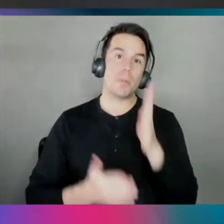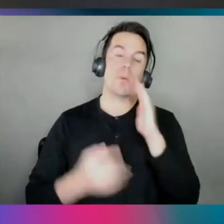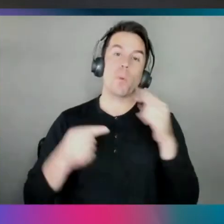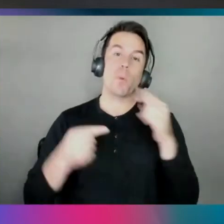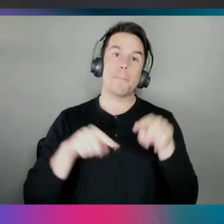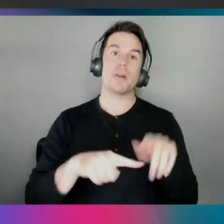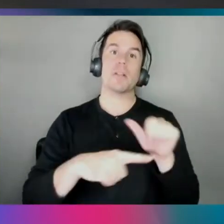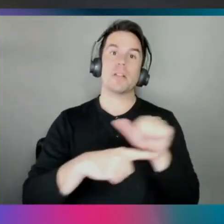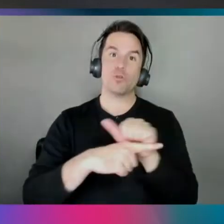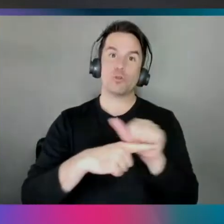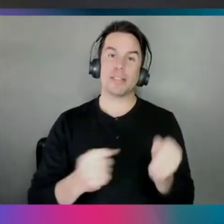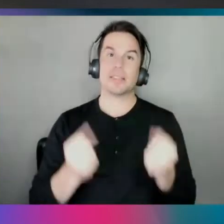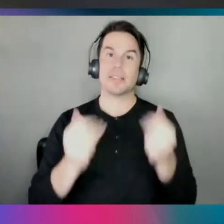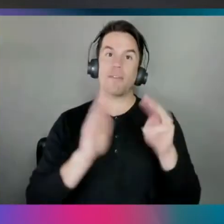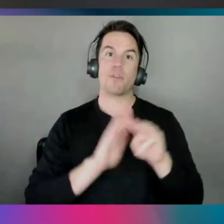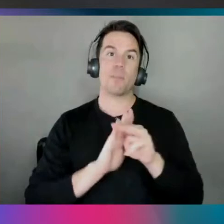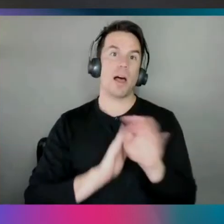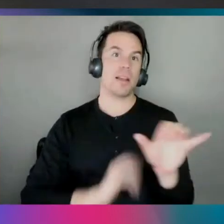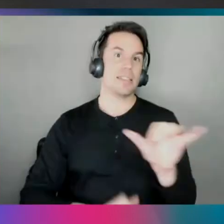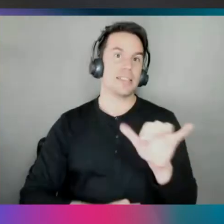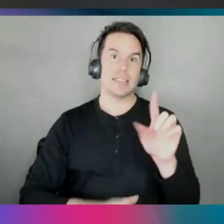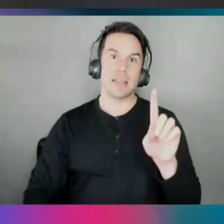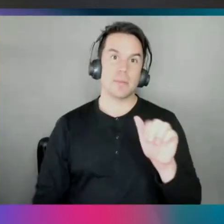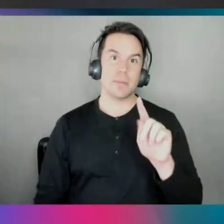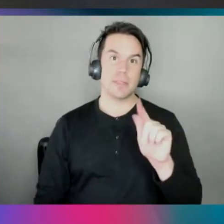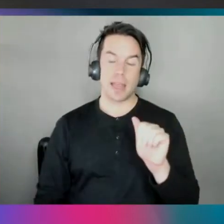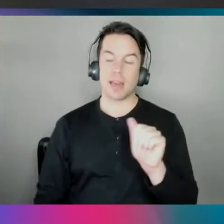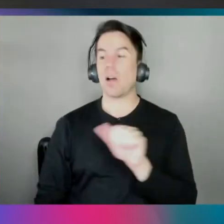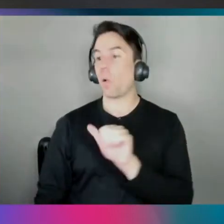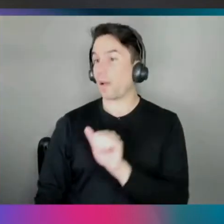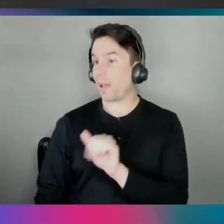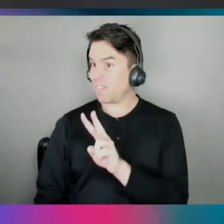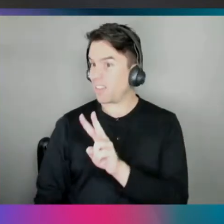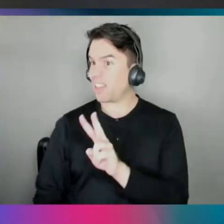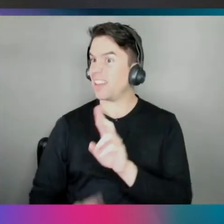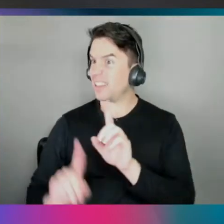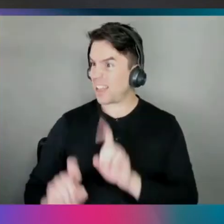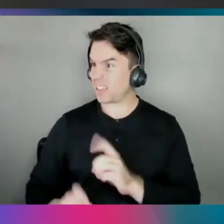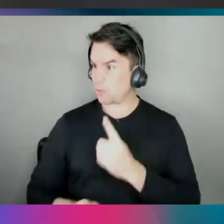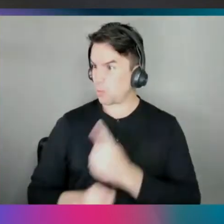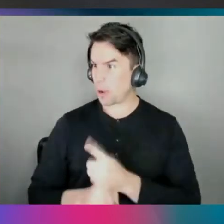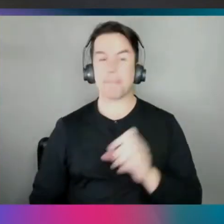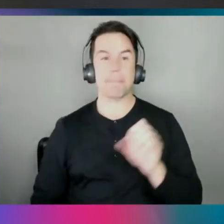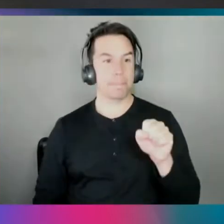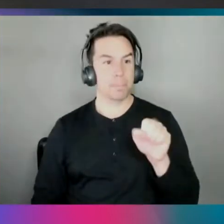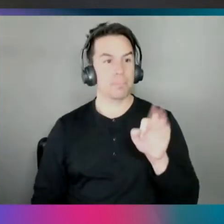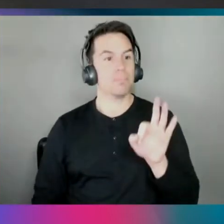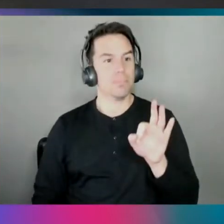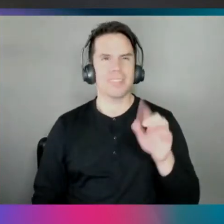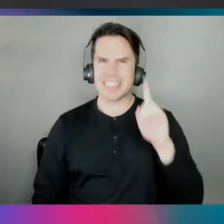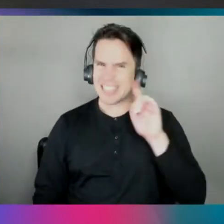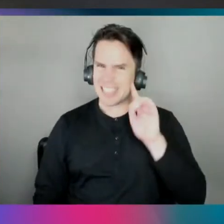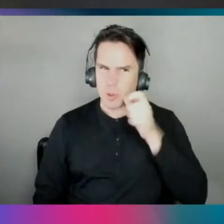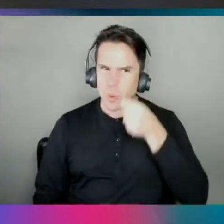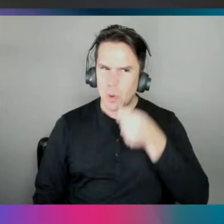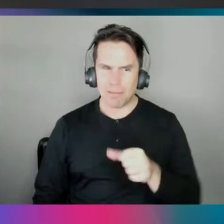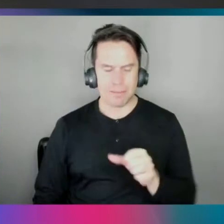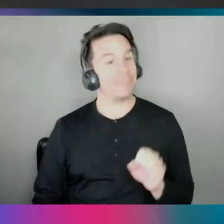same data. Or right? A/B testing. Exactly. Perfect. Okay. So we're going to go through That the sounds so process. cool. It is cool. It is